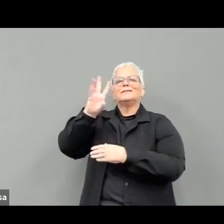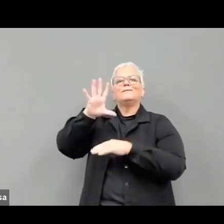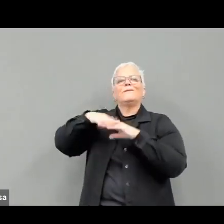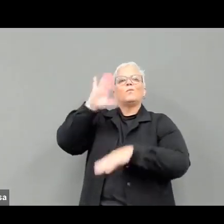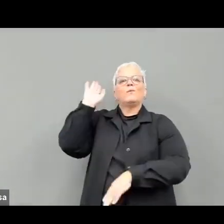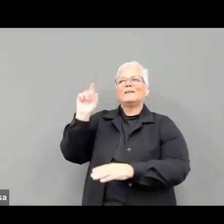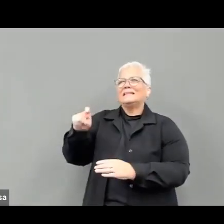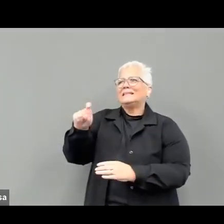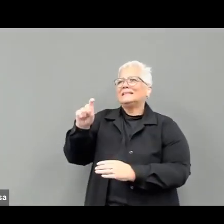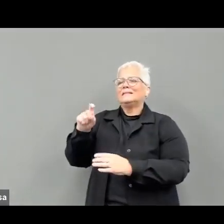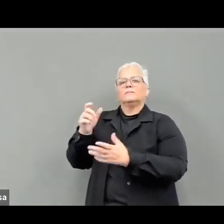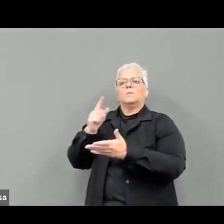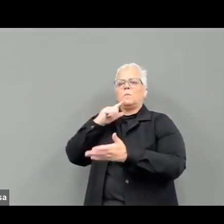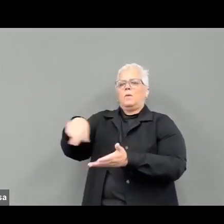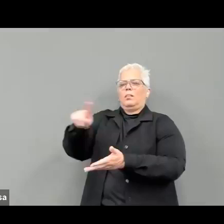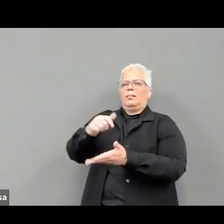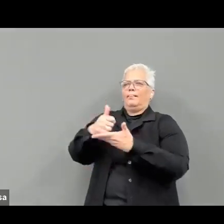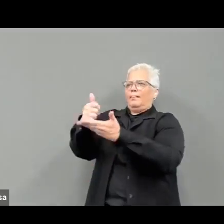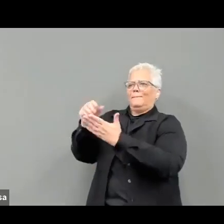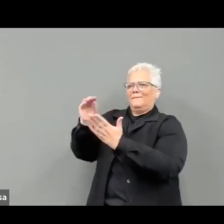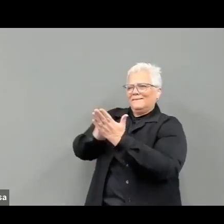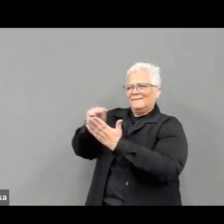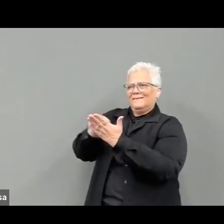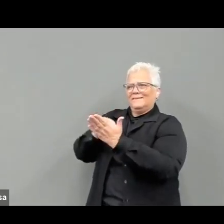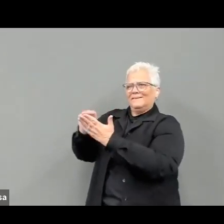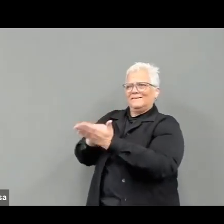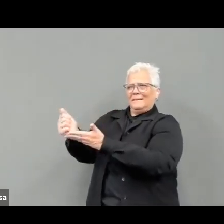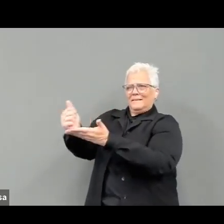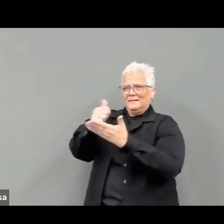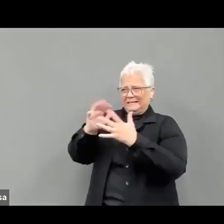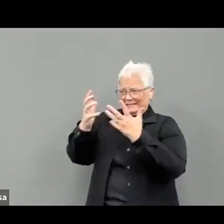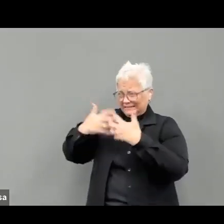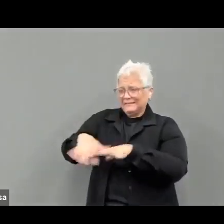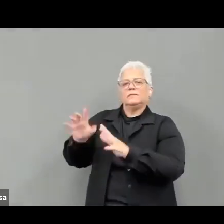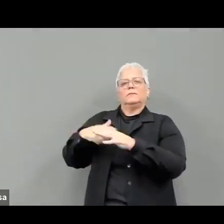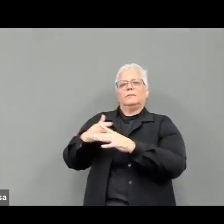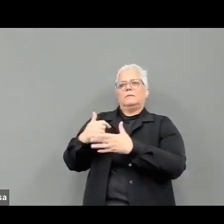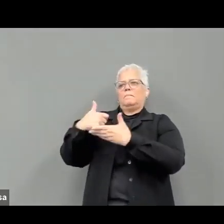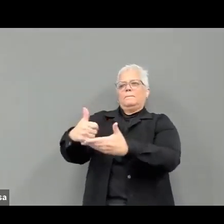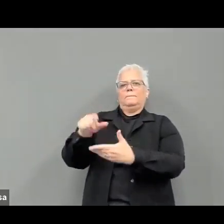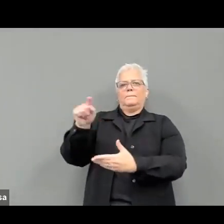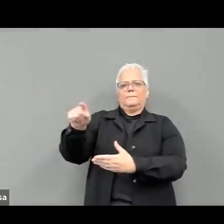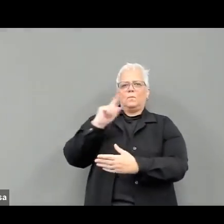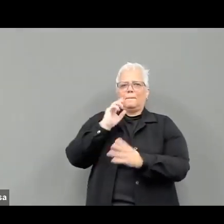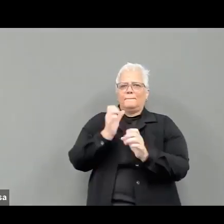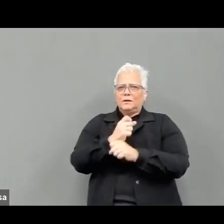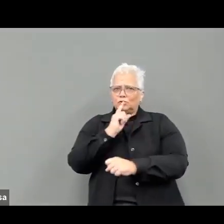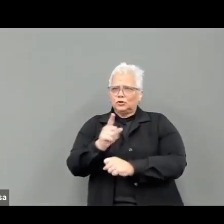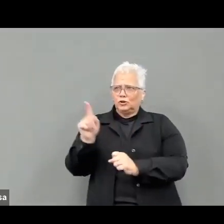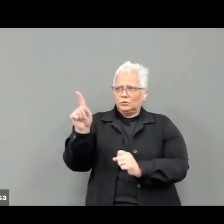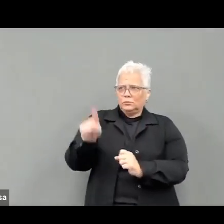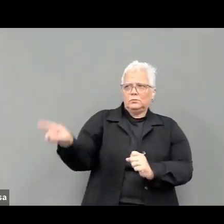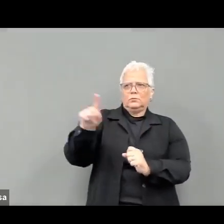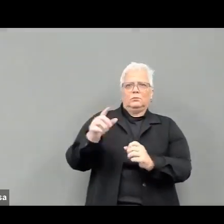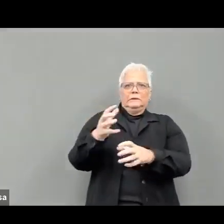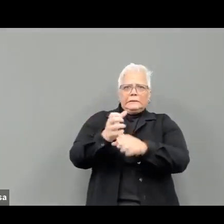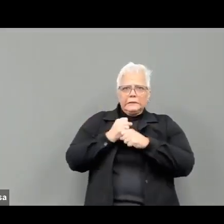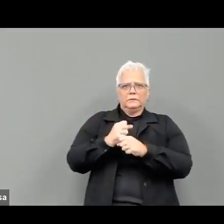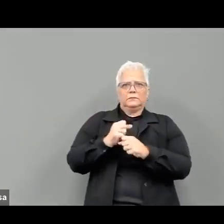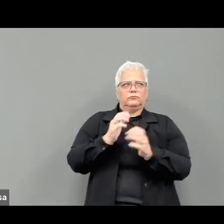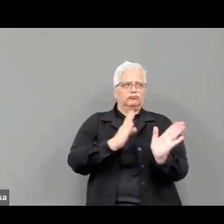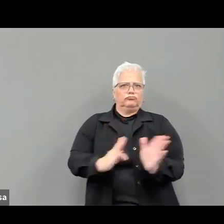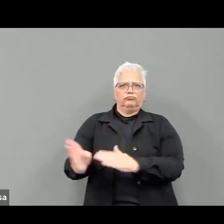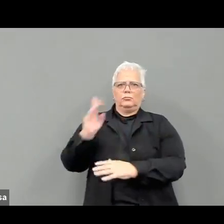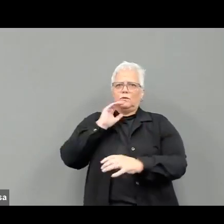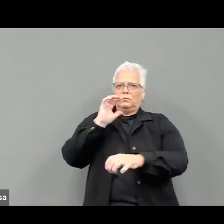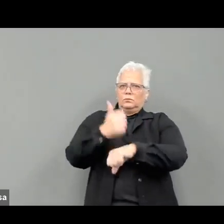with some of the long-term relationships that we have with our faith leaders because of Morton's history in our community. So we're